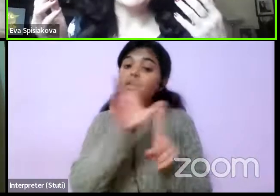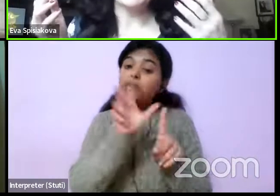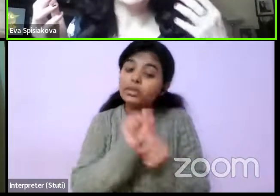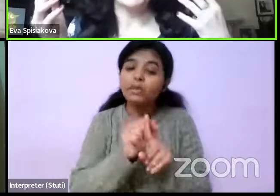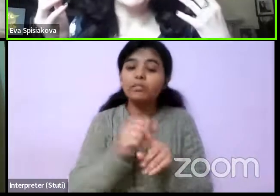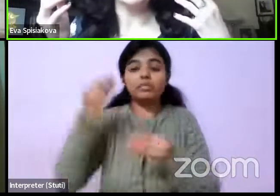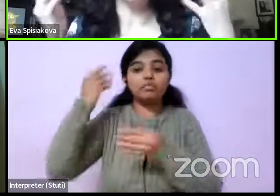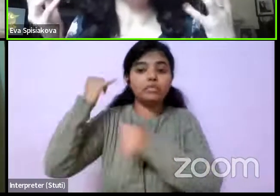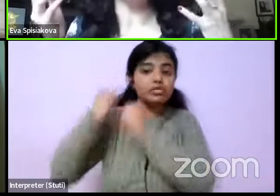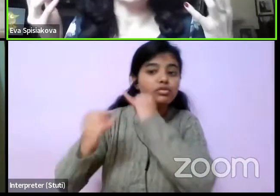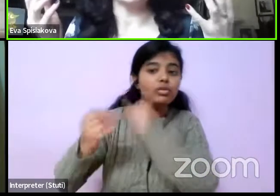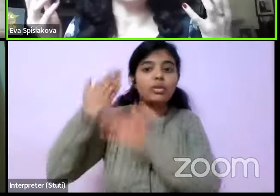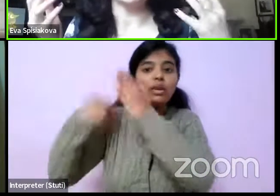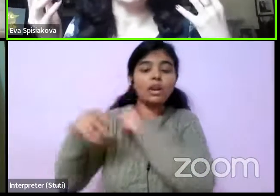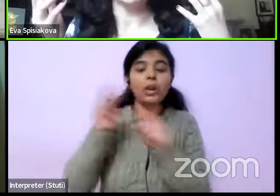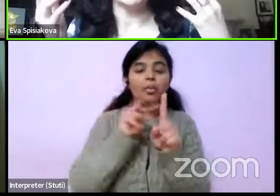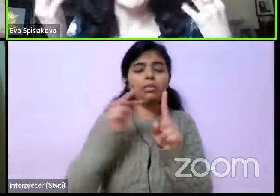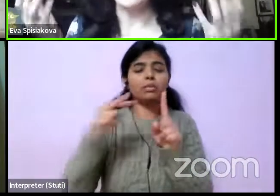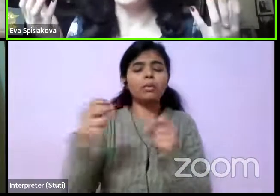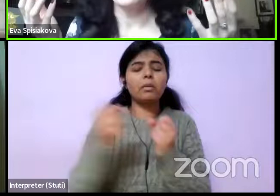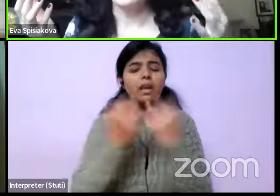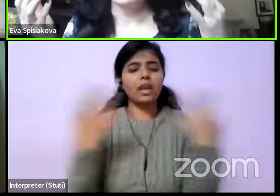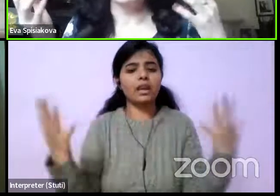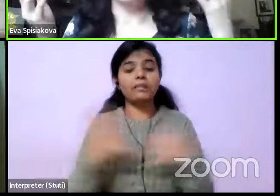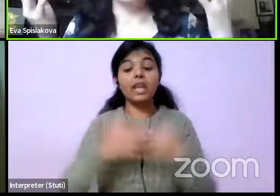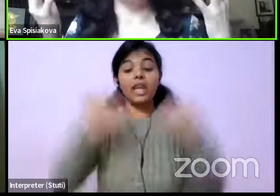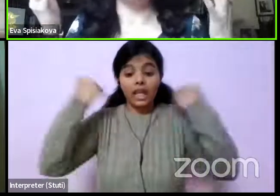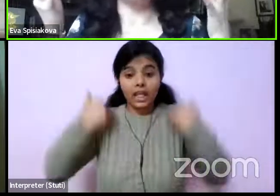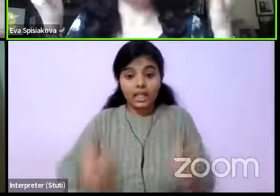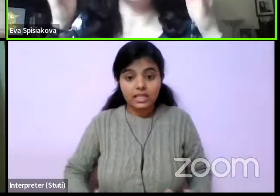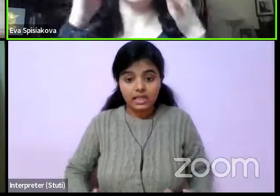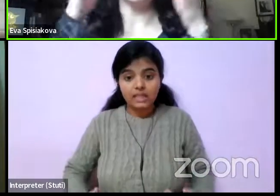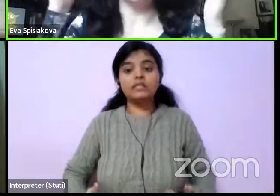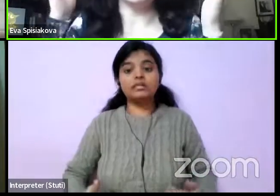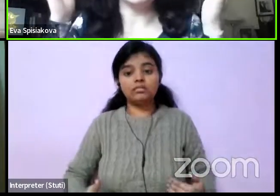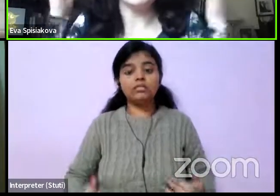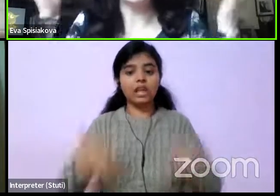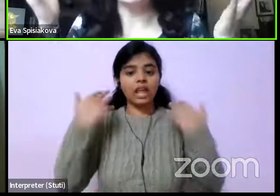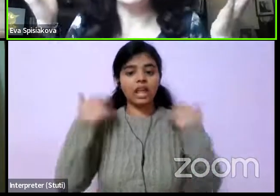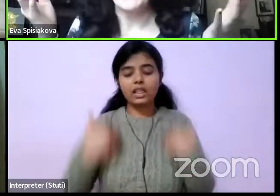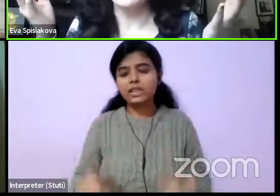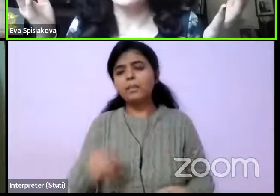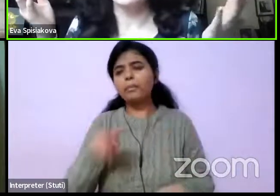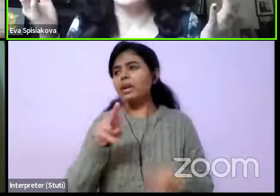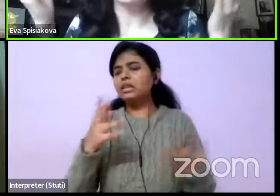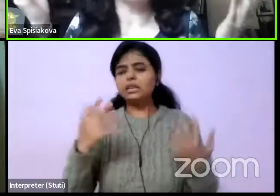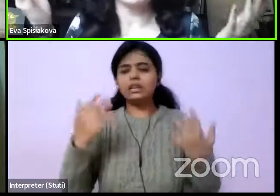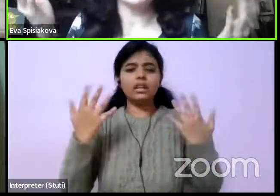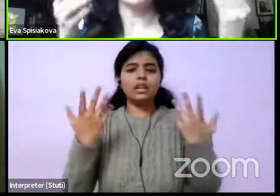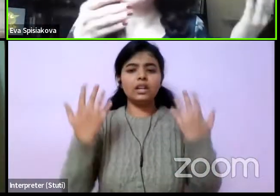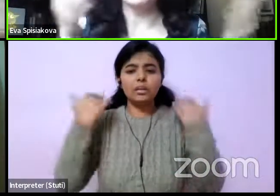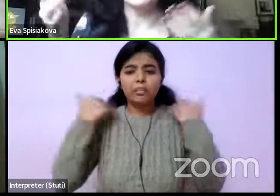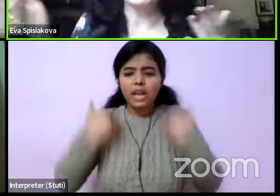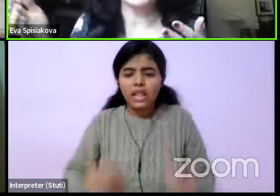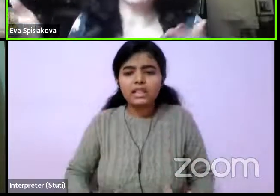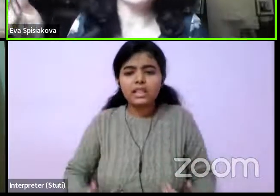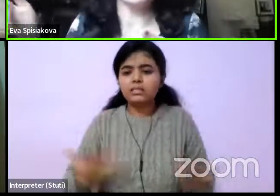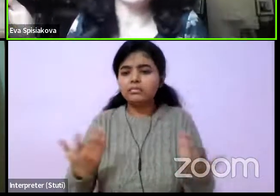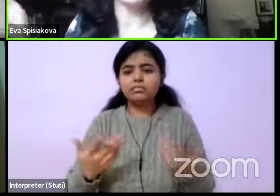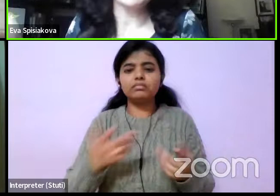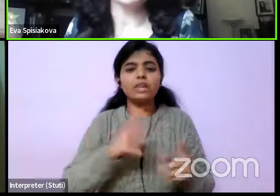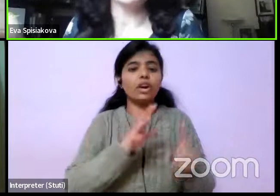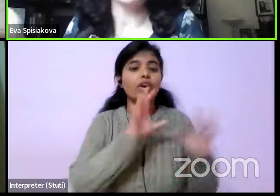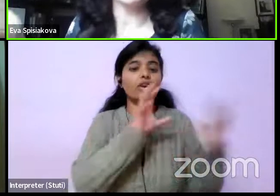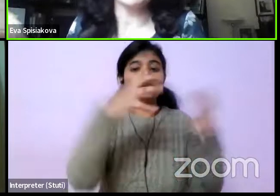historical perspective. So what do we mean when we say health? When did the concept of health come from in different countries?